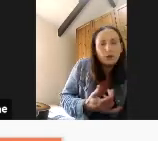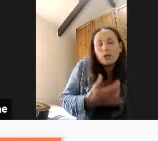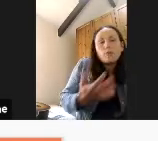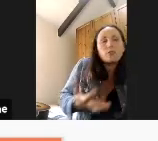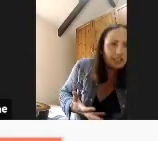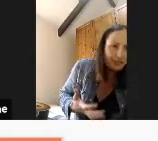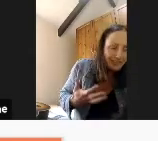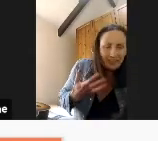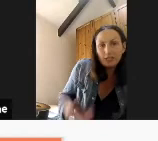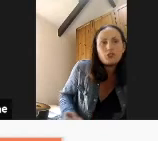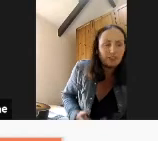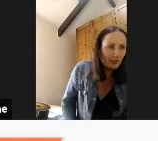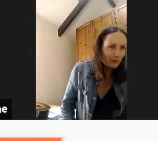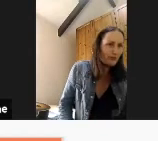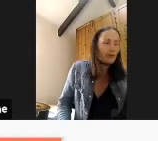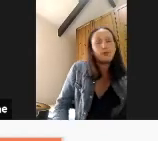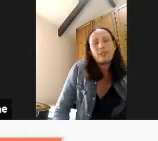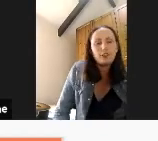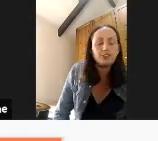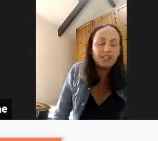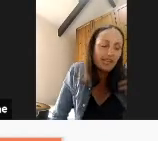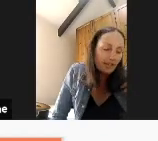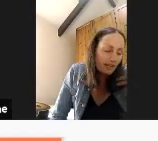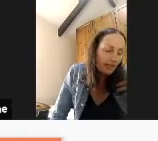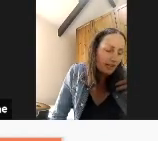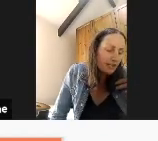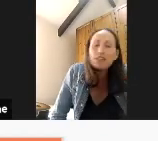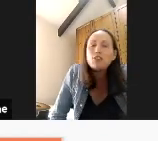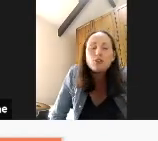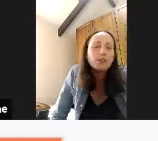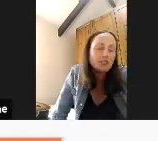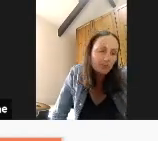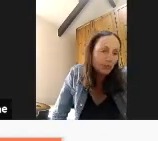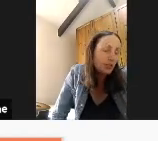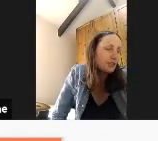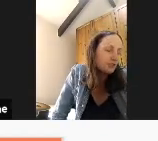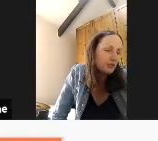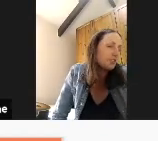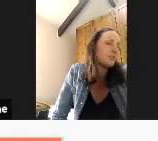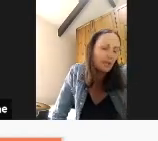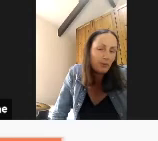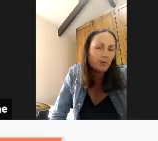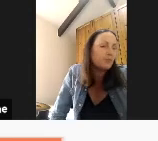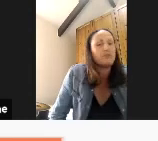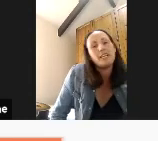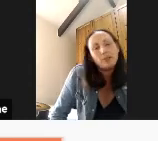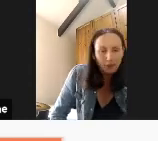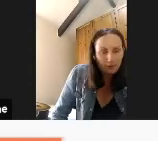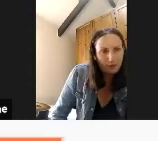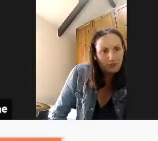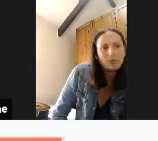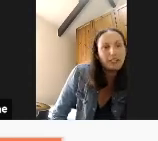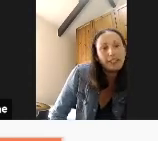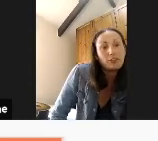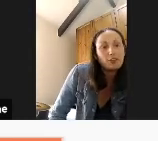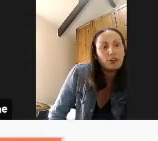who were shielding and make sure that they got food, or they could, they knew which producers used to supply pubs and were now looking for